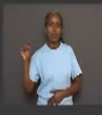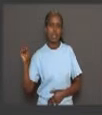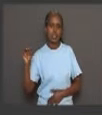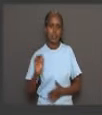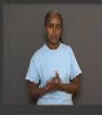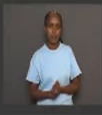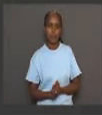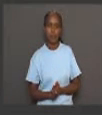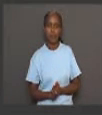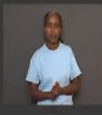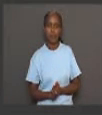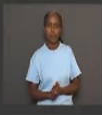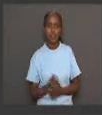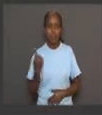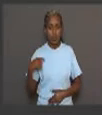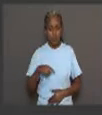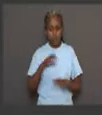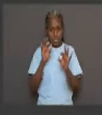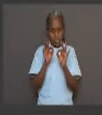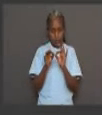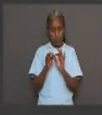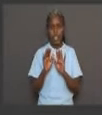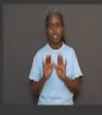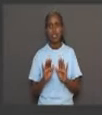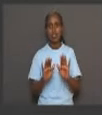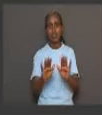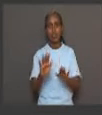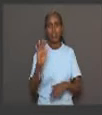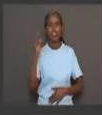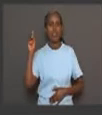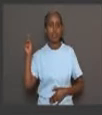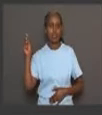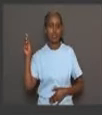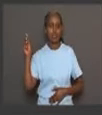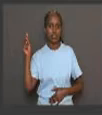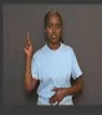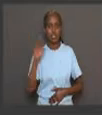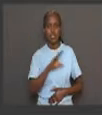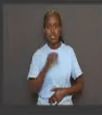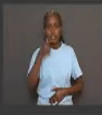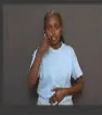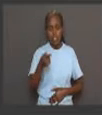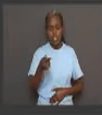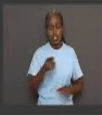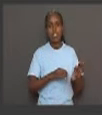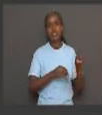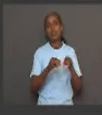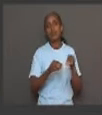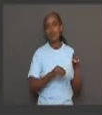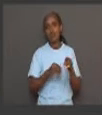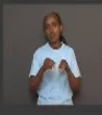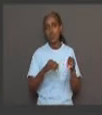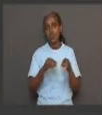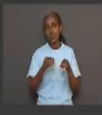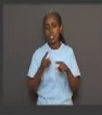meters. We will define the force like this and say that the motion